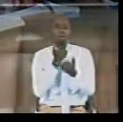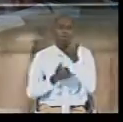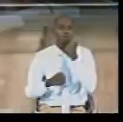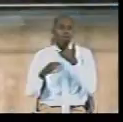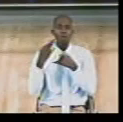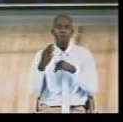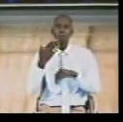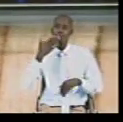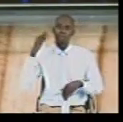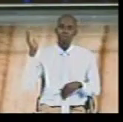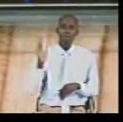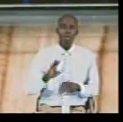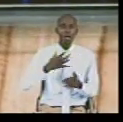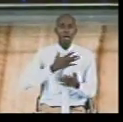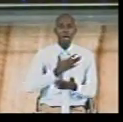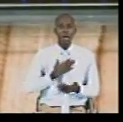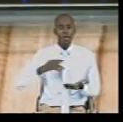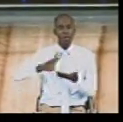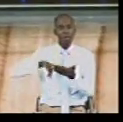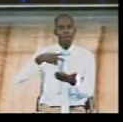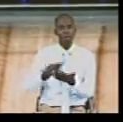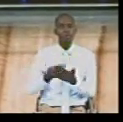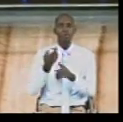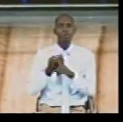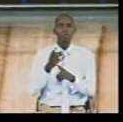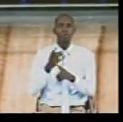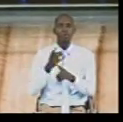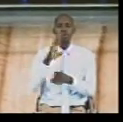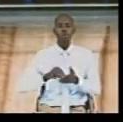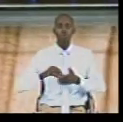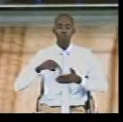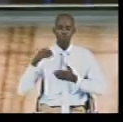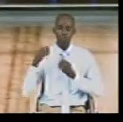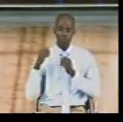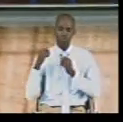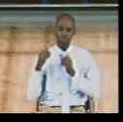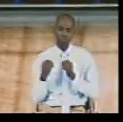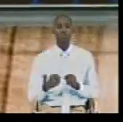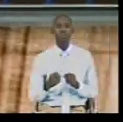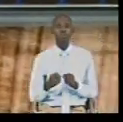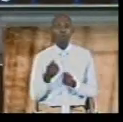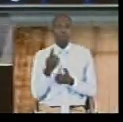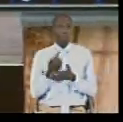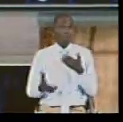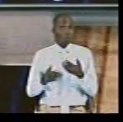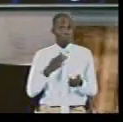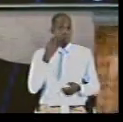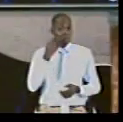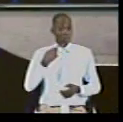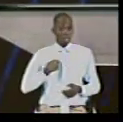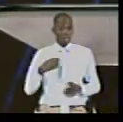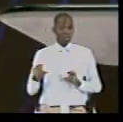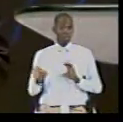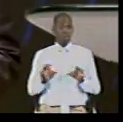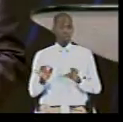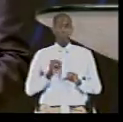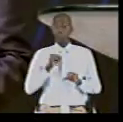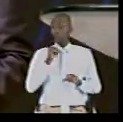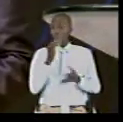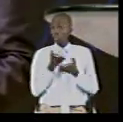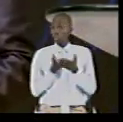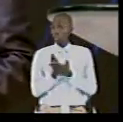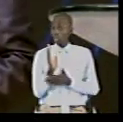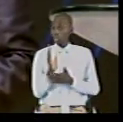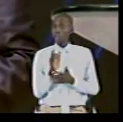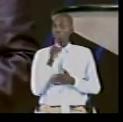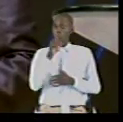fall from your own steadfastness. He said, whatever you see I've done and I wasn't steadfast, you stand